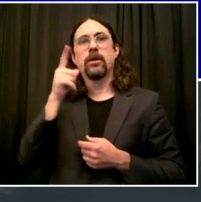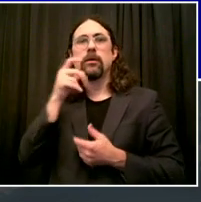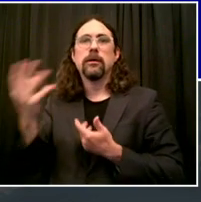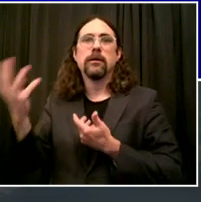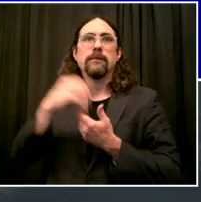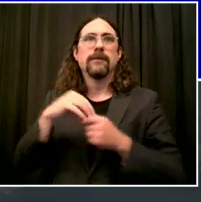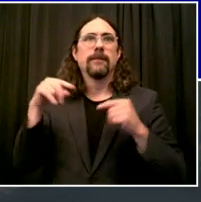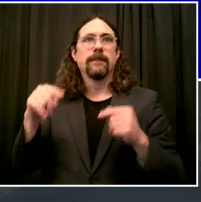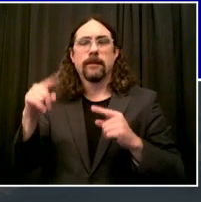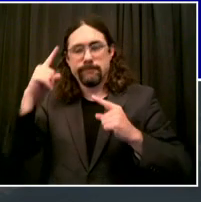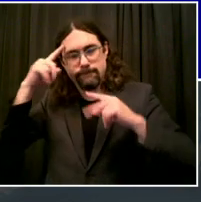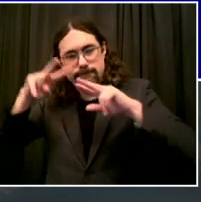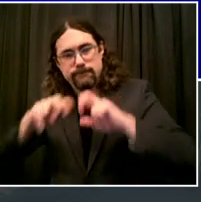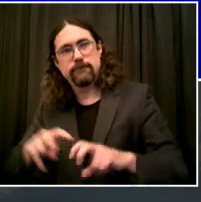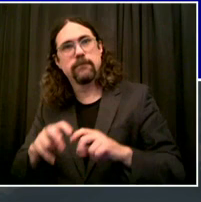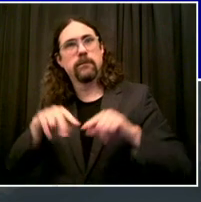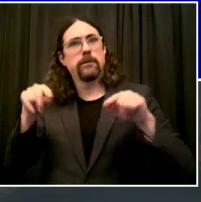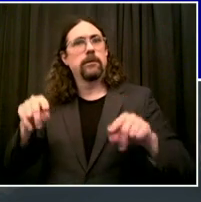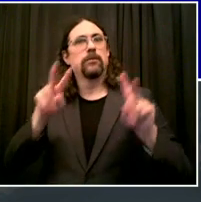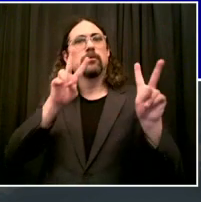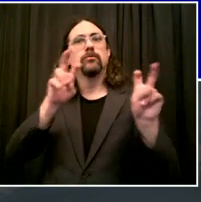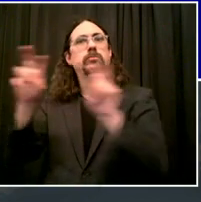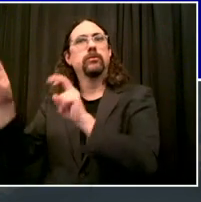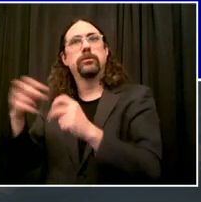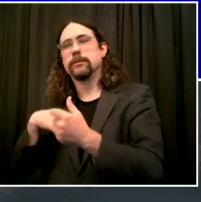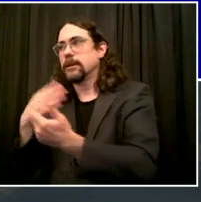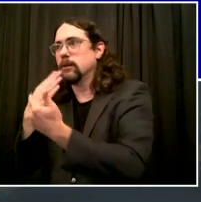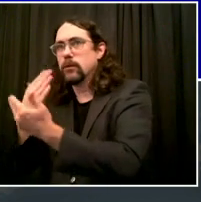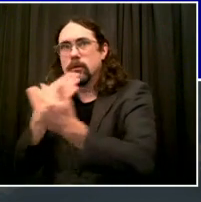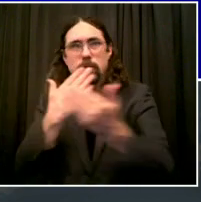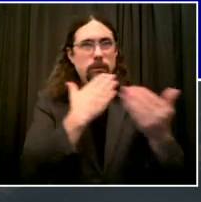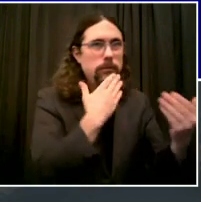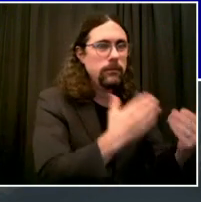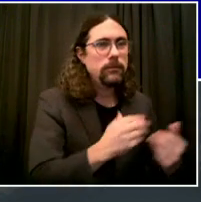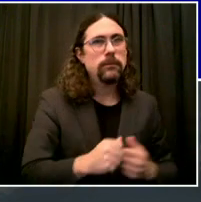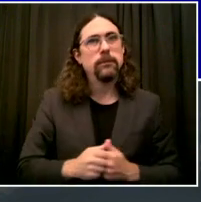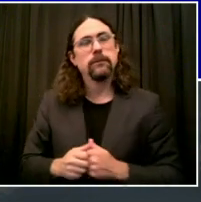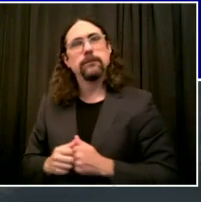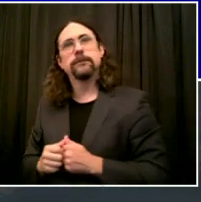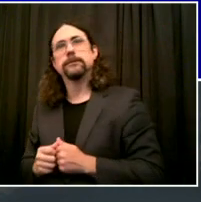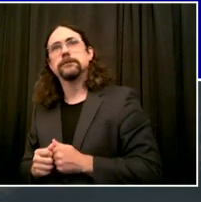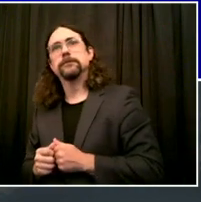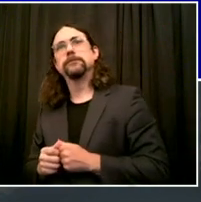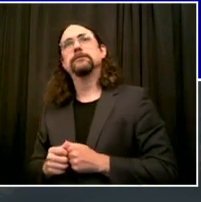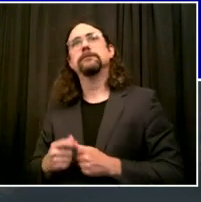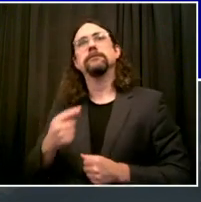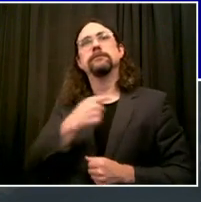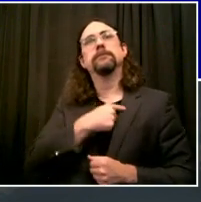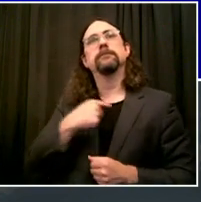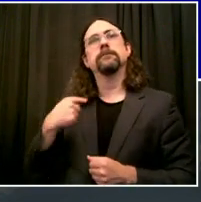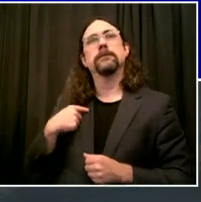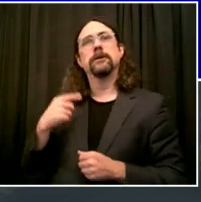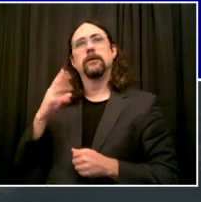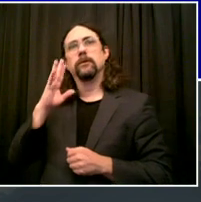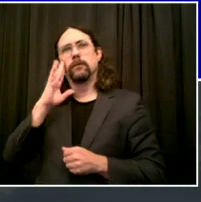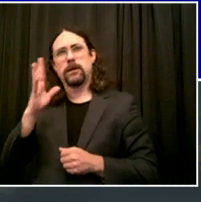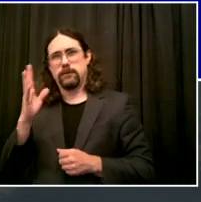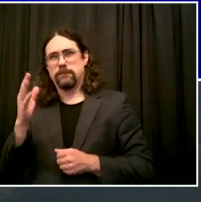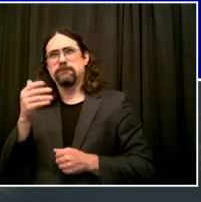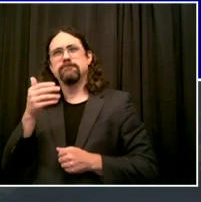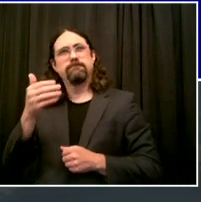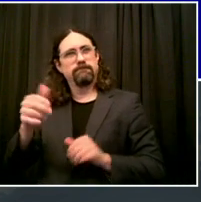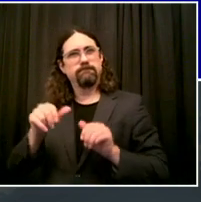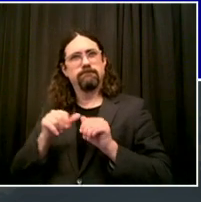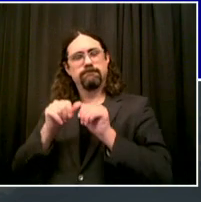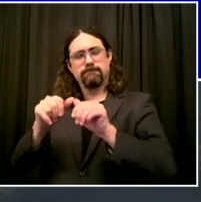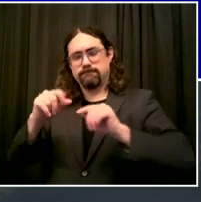side parking was in effect. But as I said, we have to rethink the whole model. And one of the things that has frustrated me for years as a New Yorker